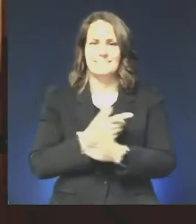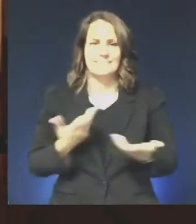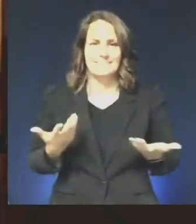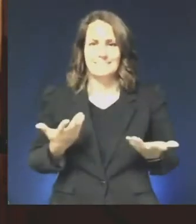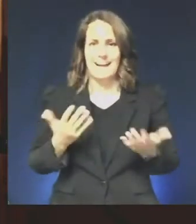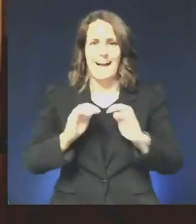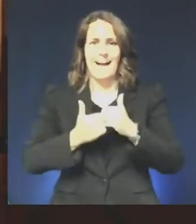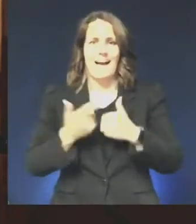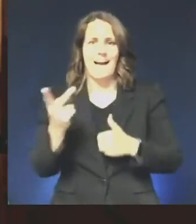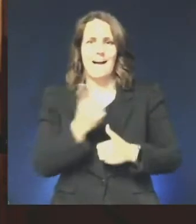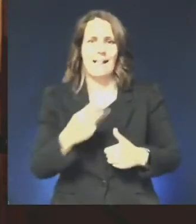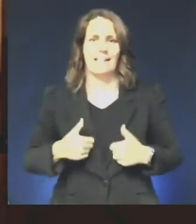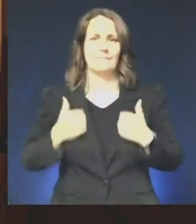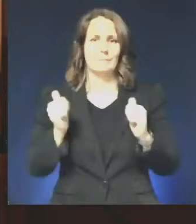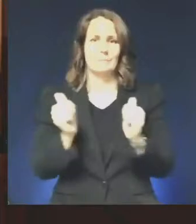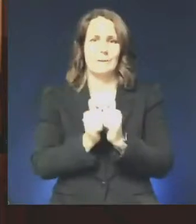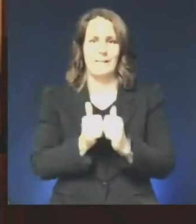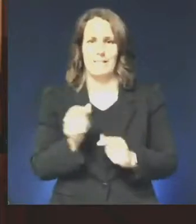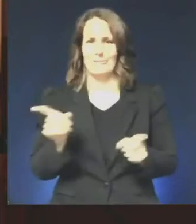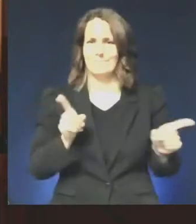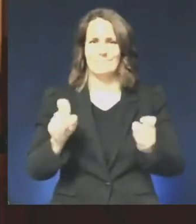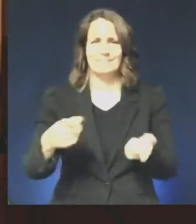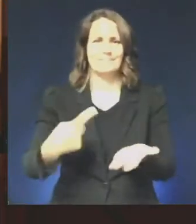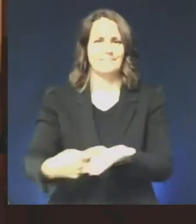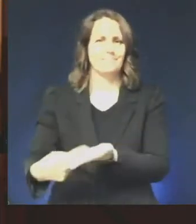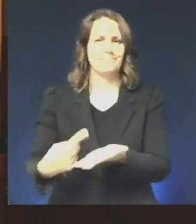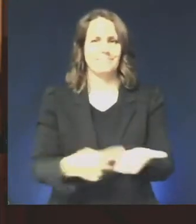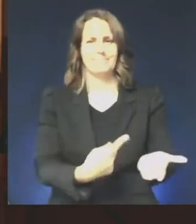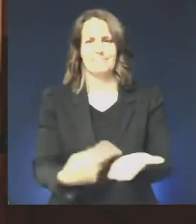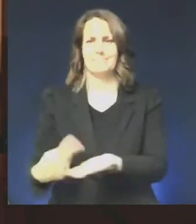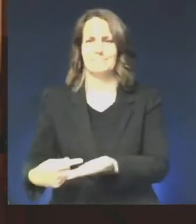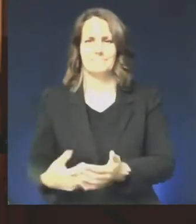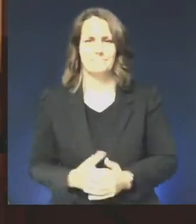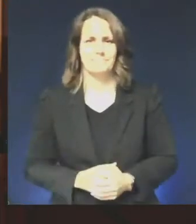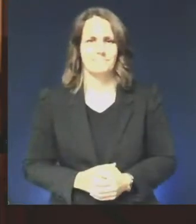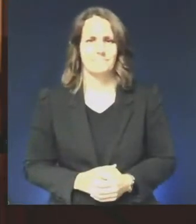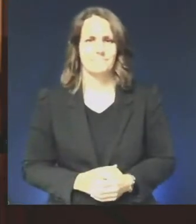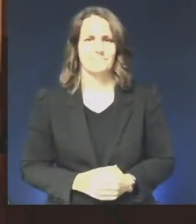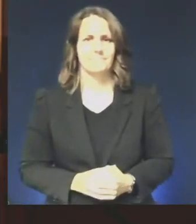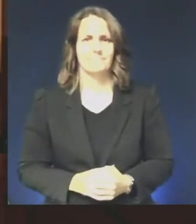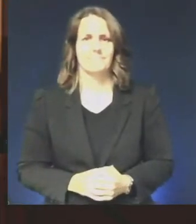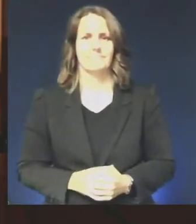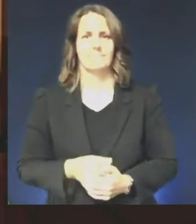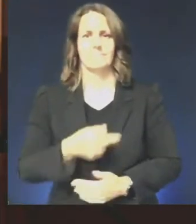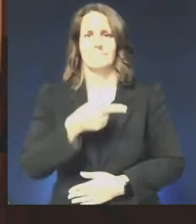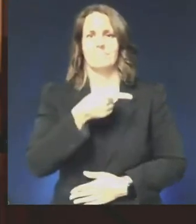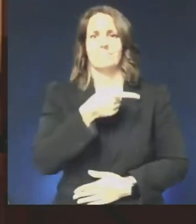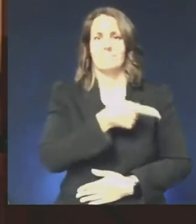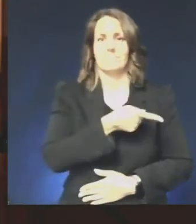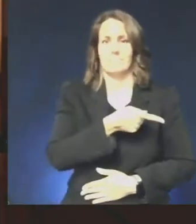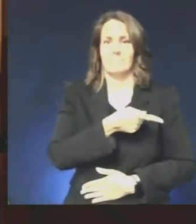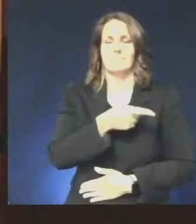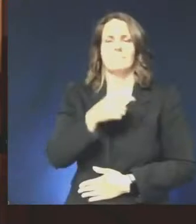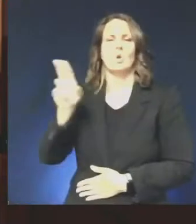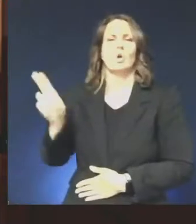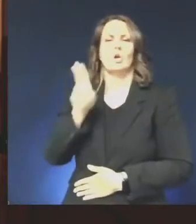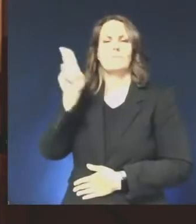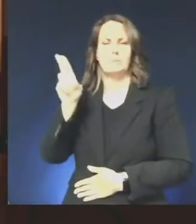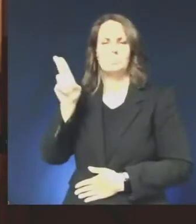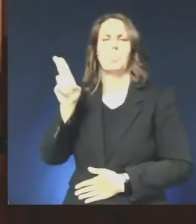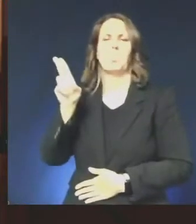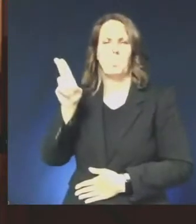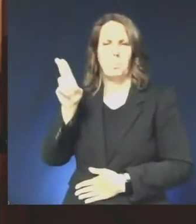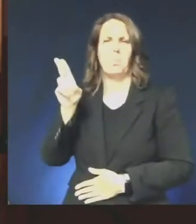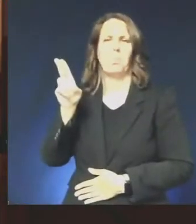are disagreements in those specific situations. But I applaud the university and the work they're doing to